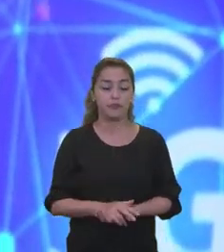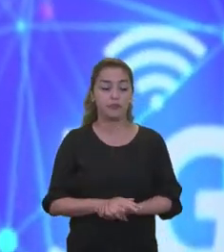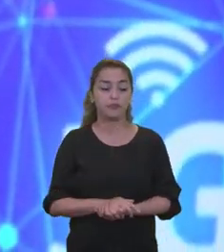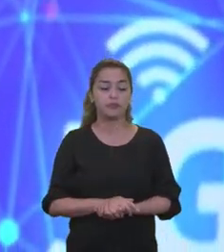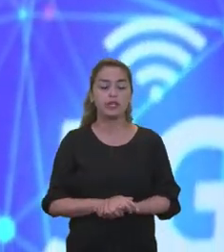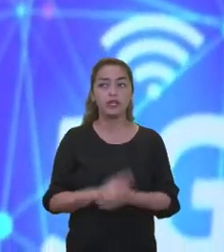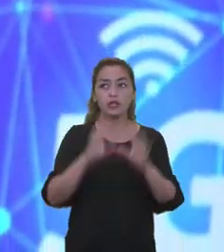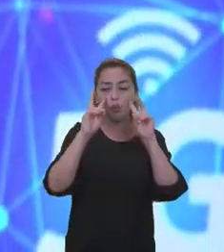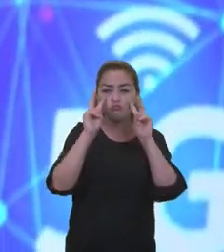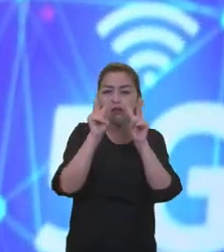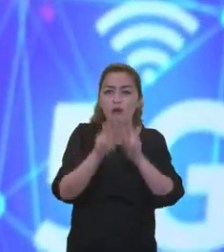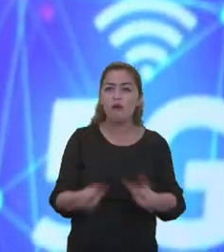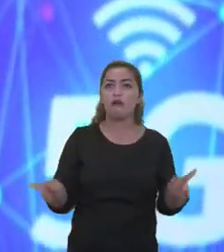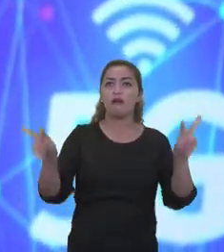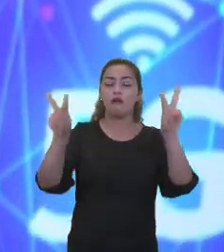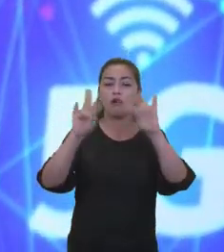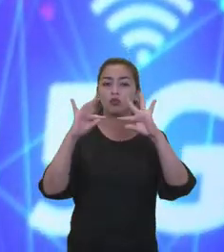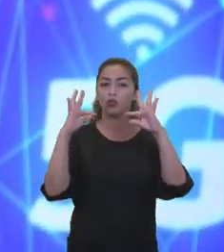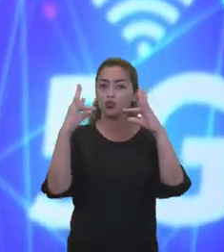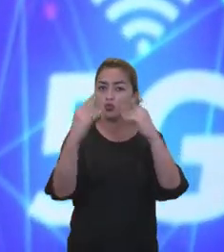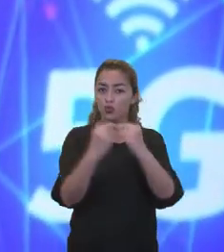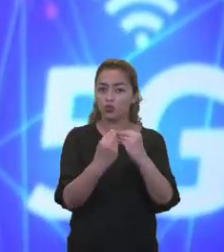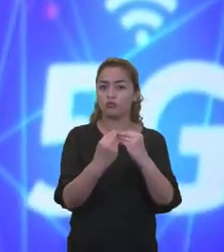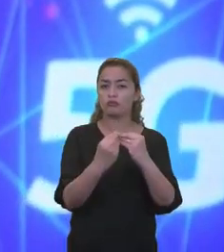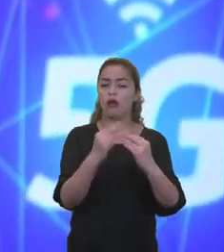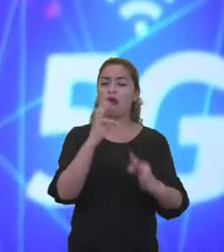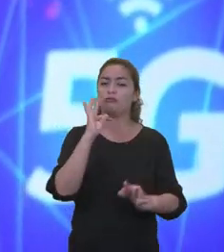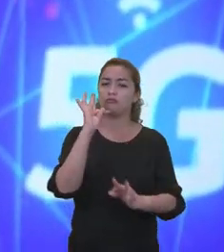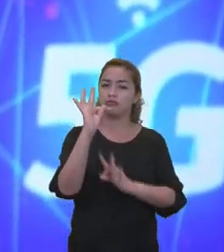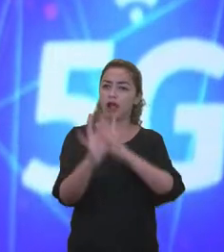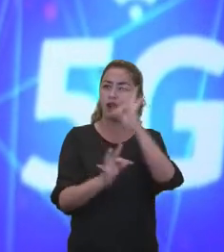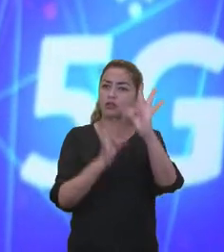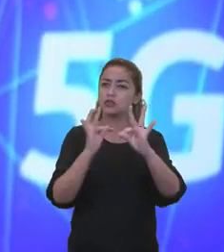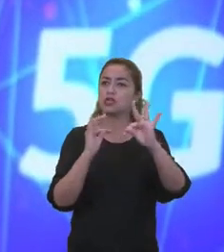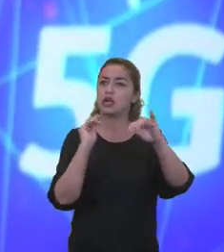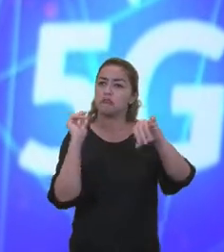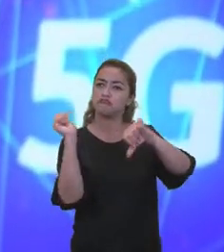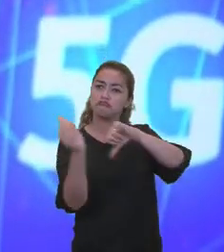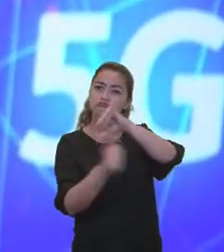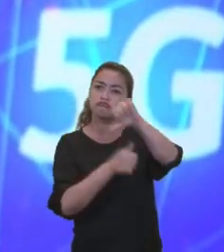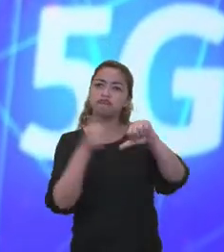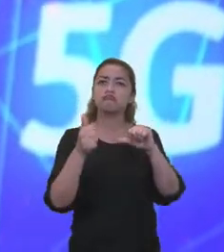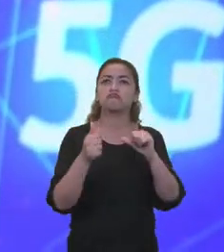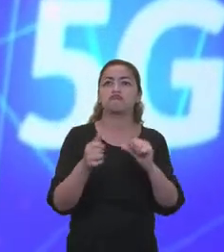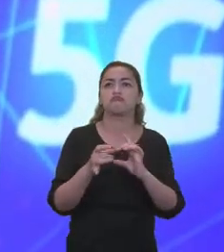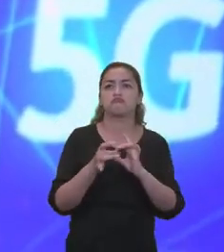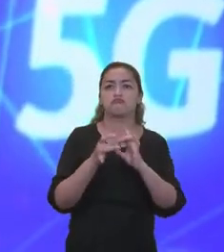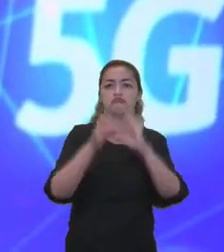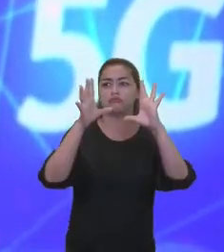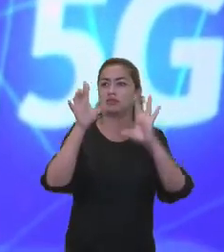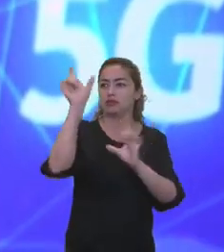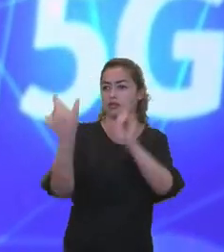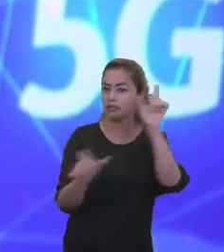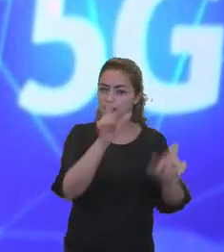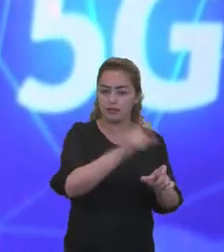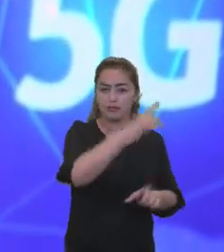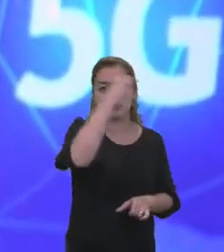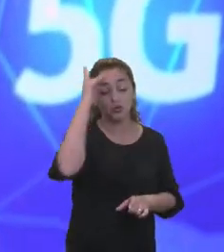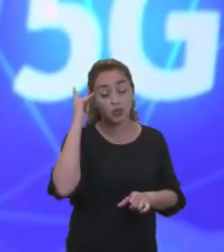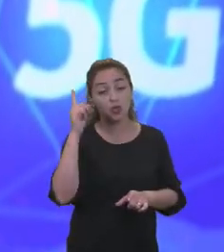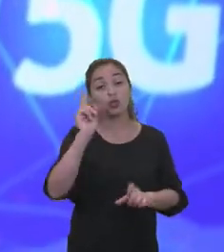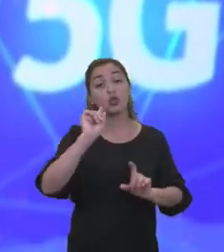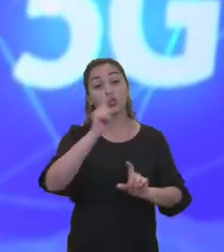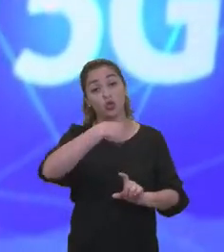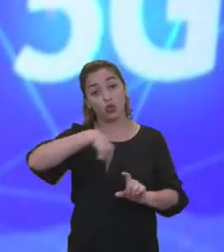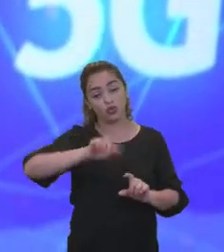on. So when we look at our intention, technology, to transform technology into freedom and empowering